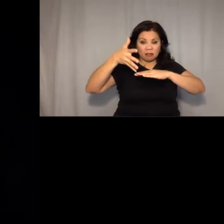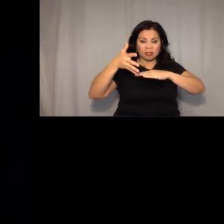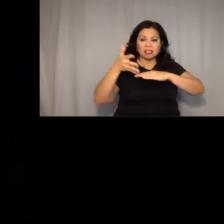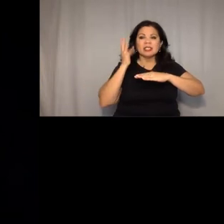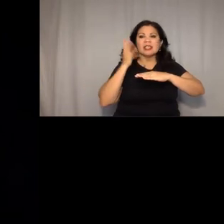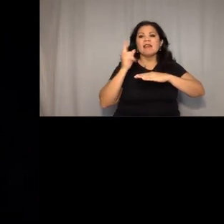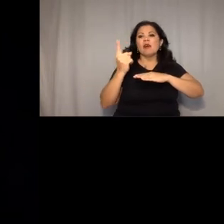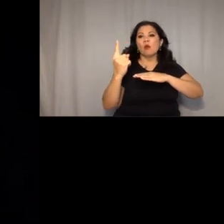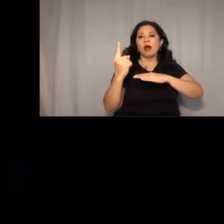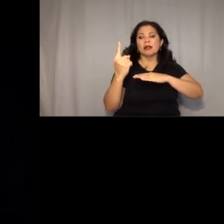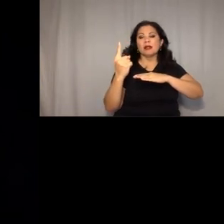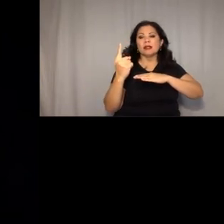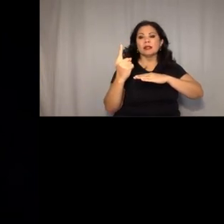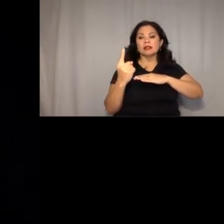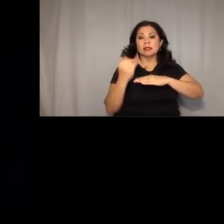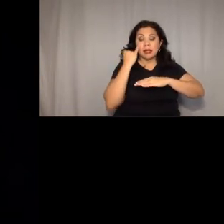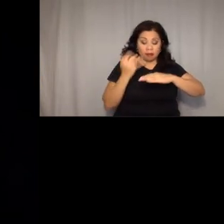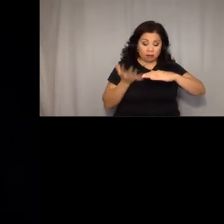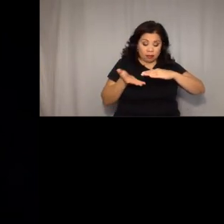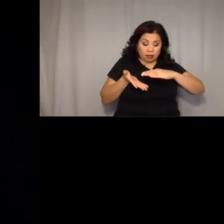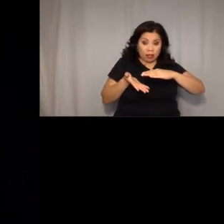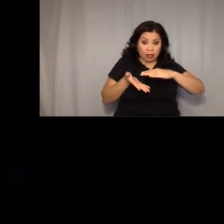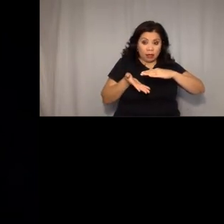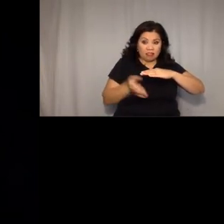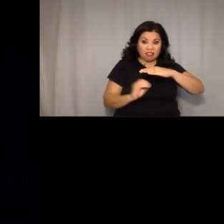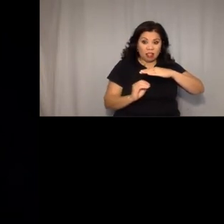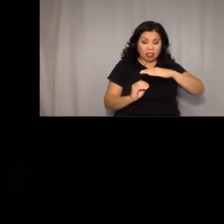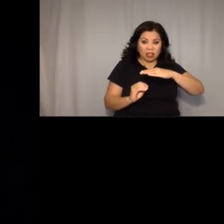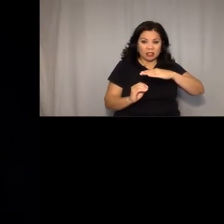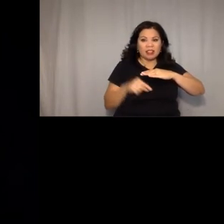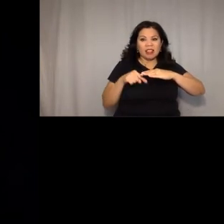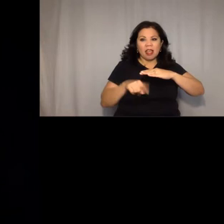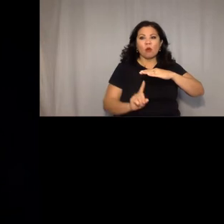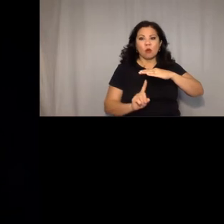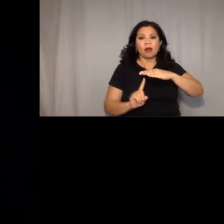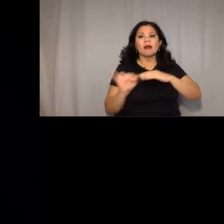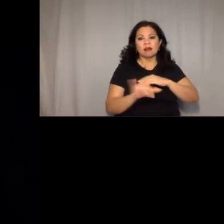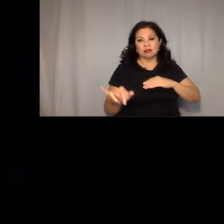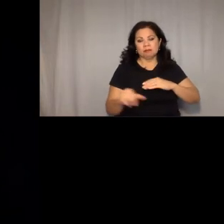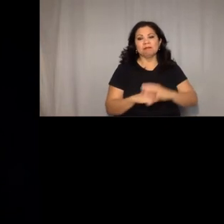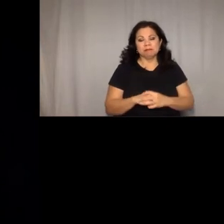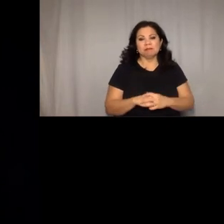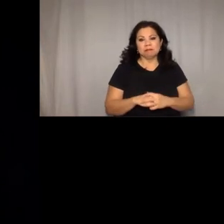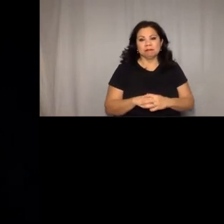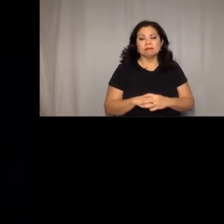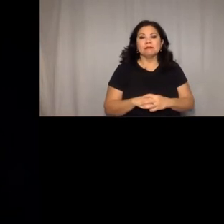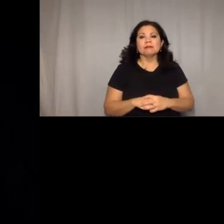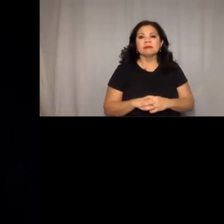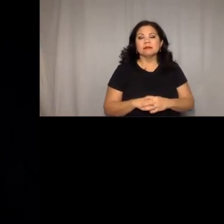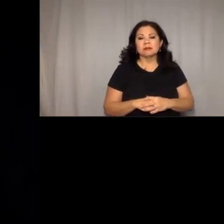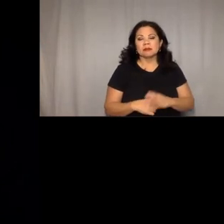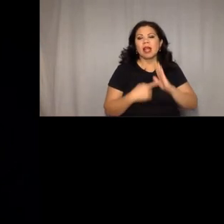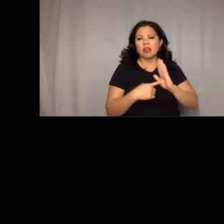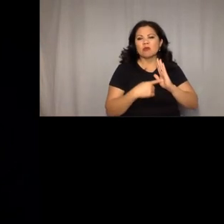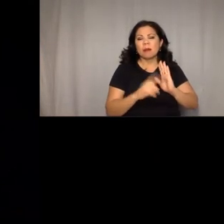1. All right. If there's nothing left on bottom, then you make that a 1 as well. Okay. So we'll see some